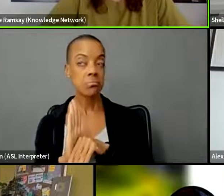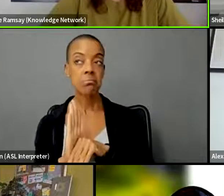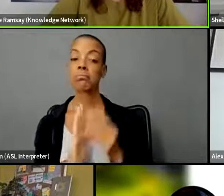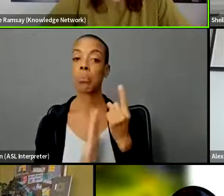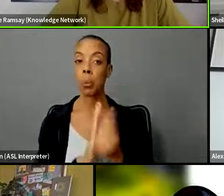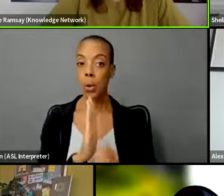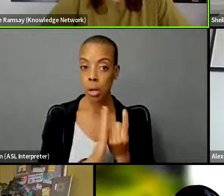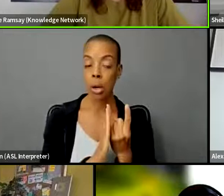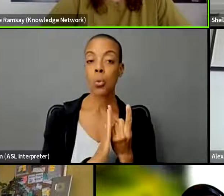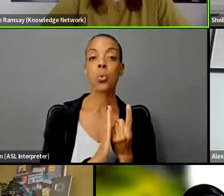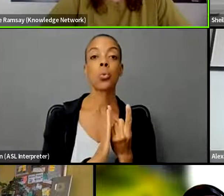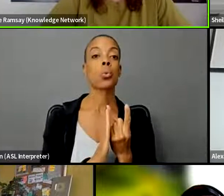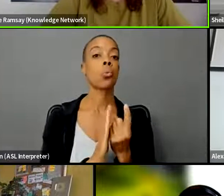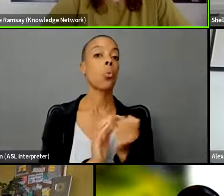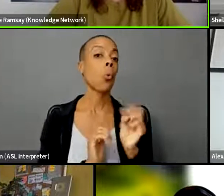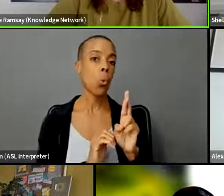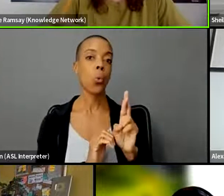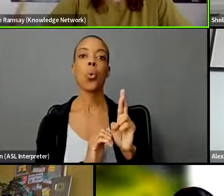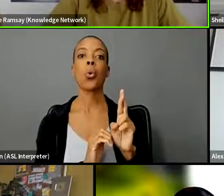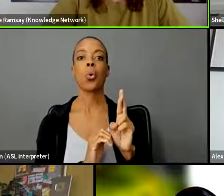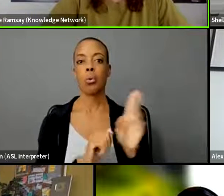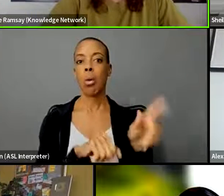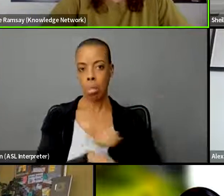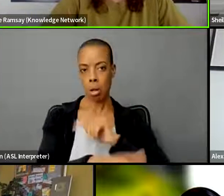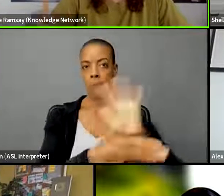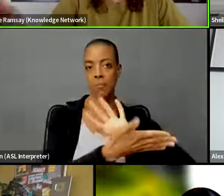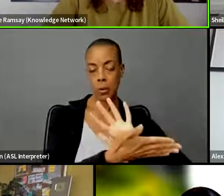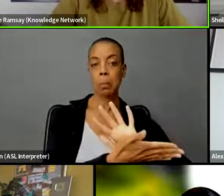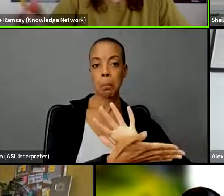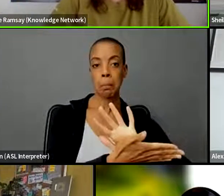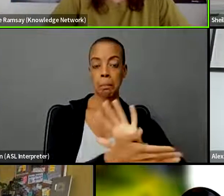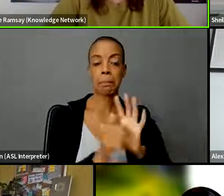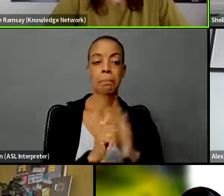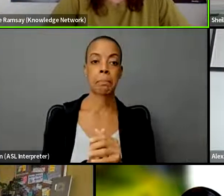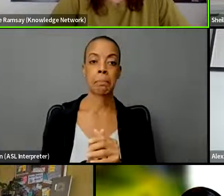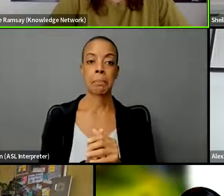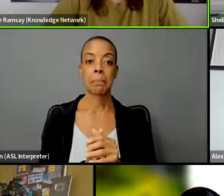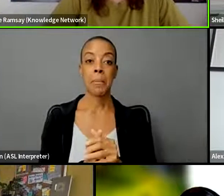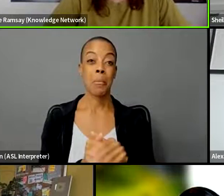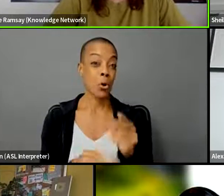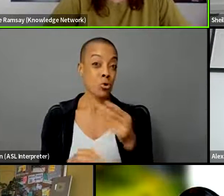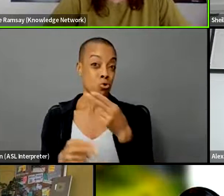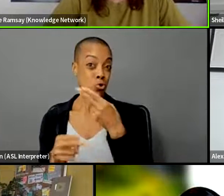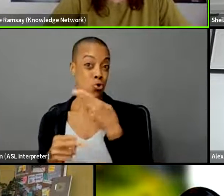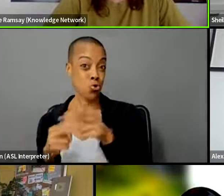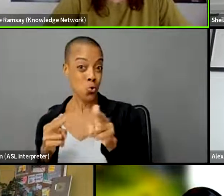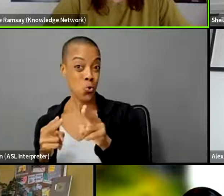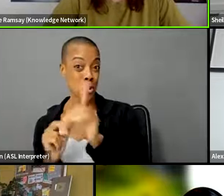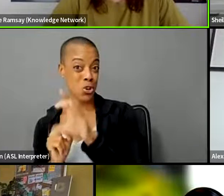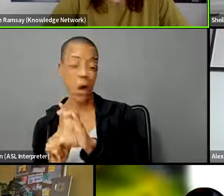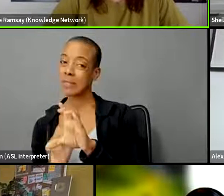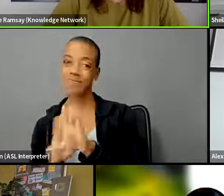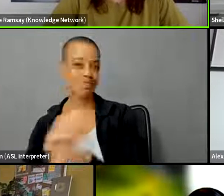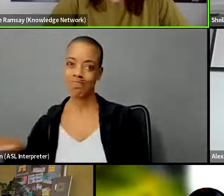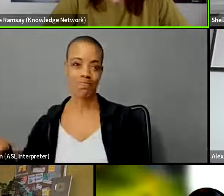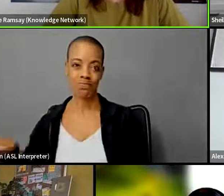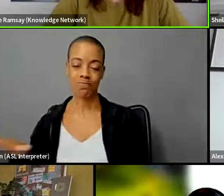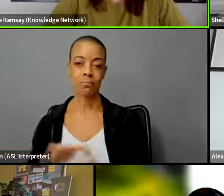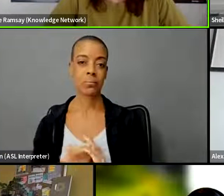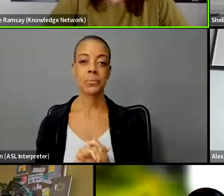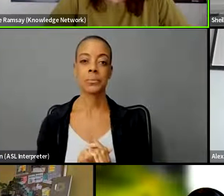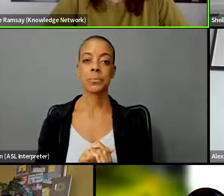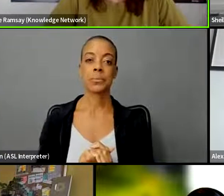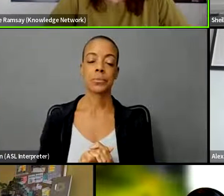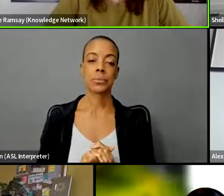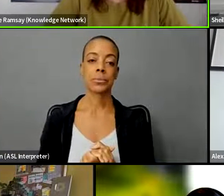hours, or feature length. So we are not looking for shorter format documentaries. So there's